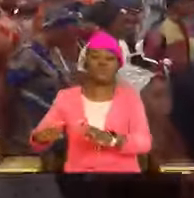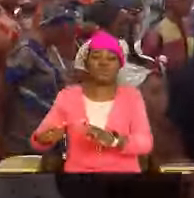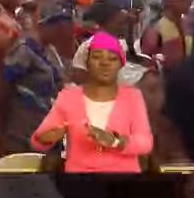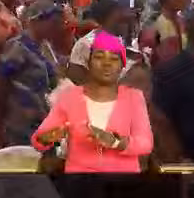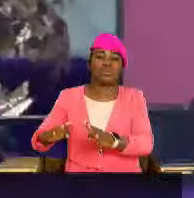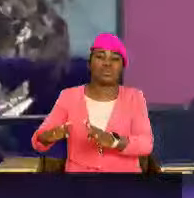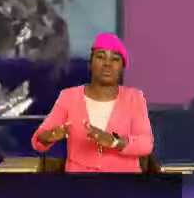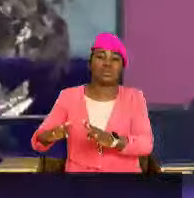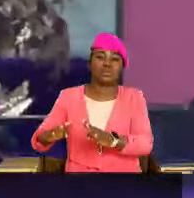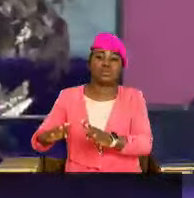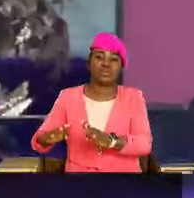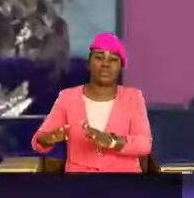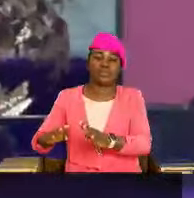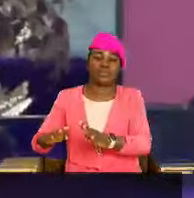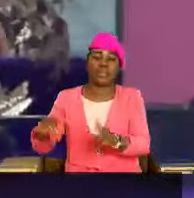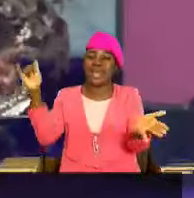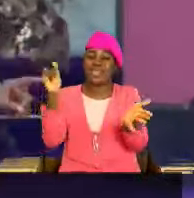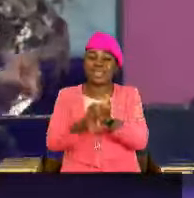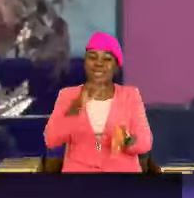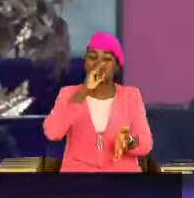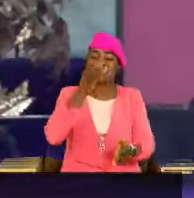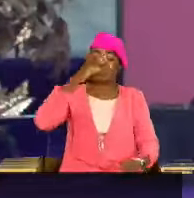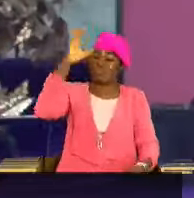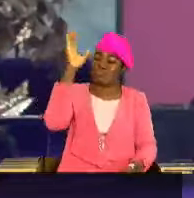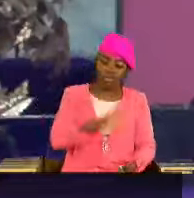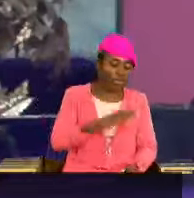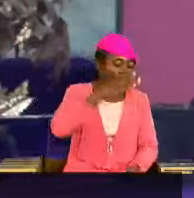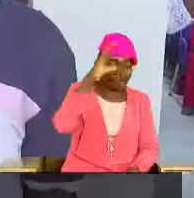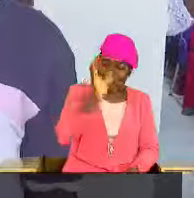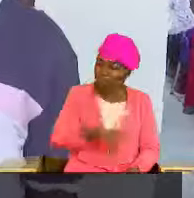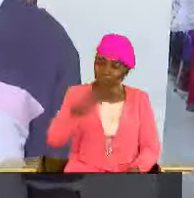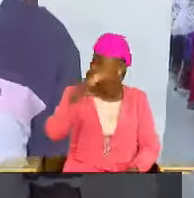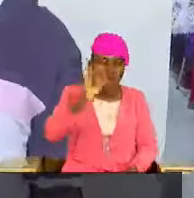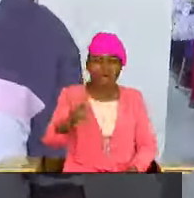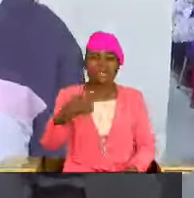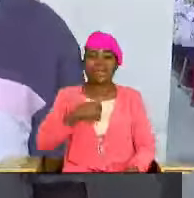house that is curing me day and